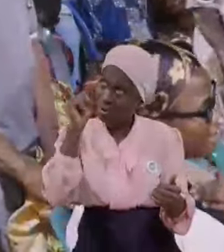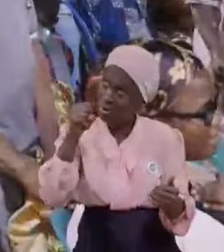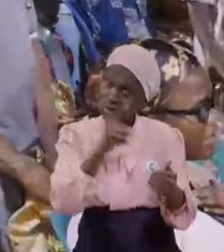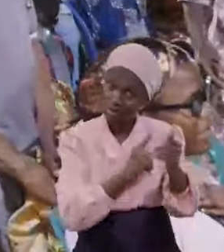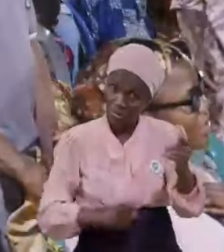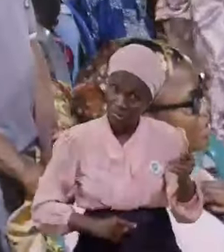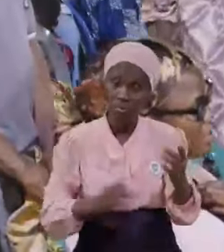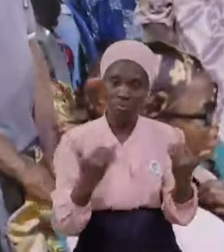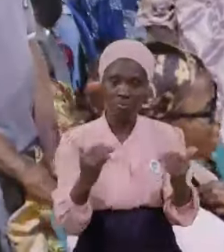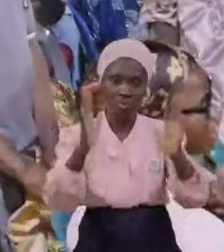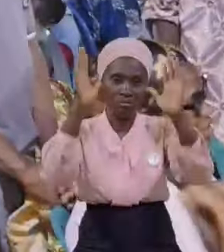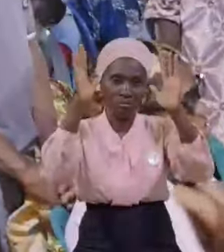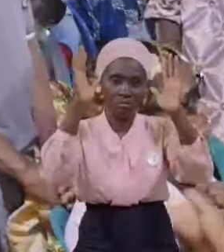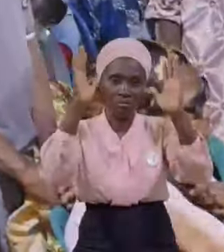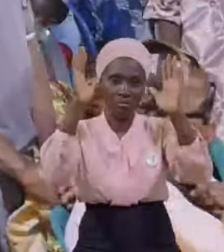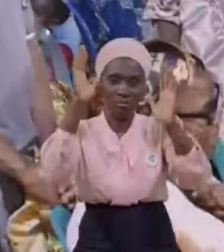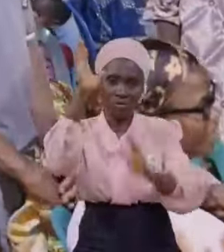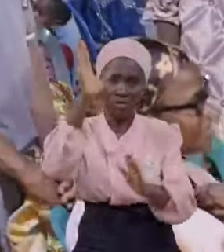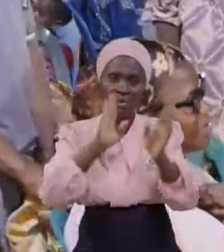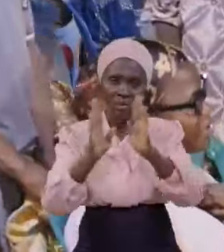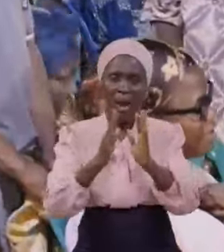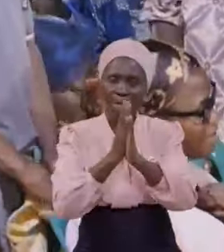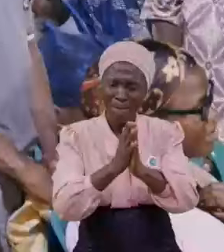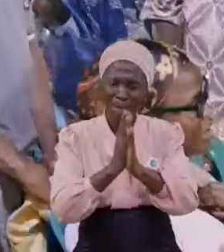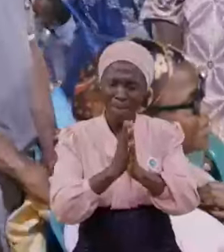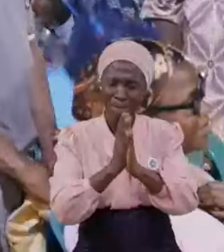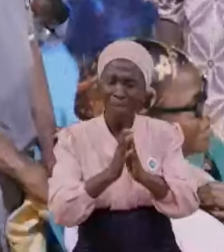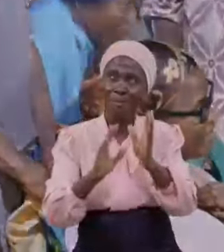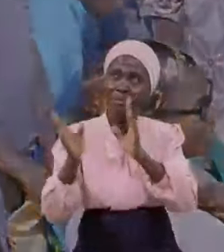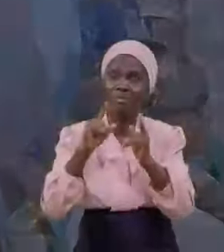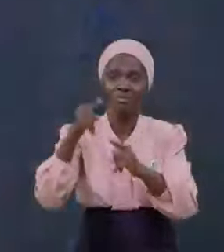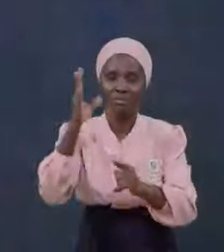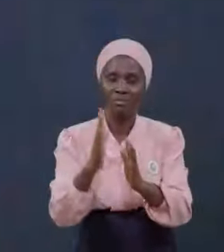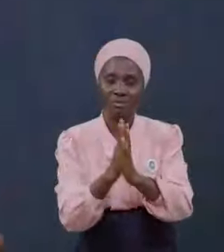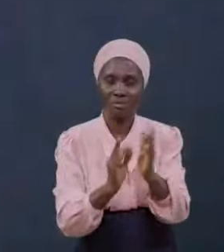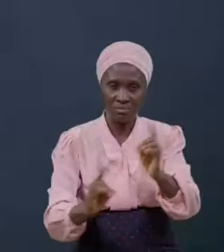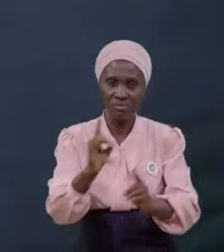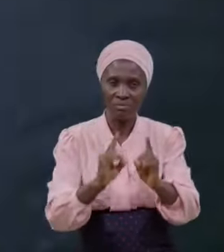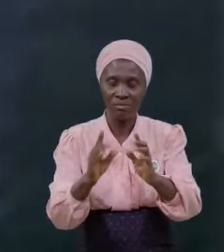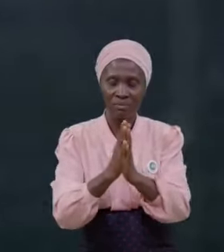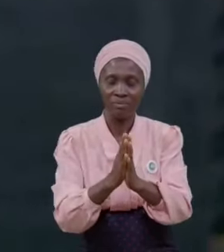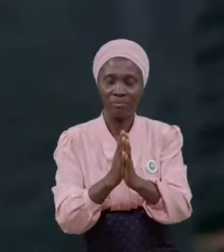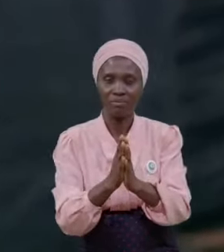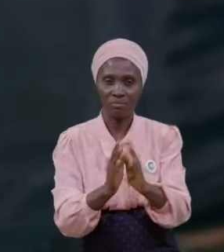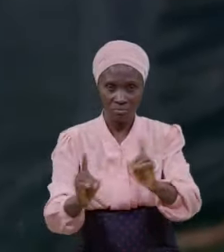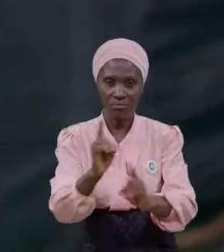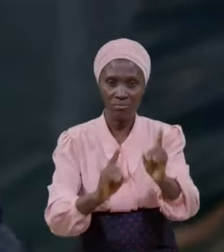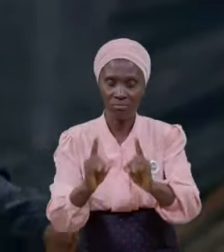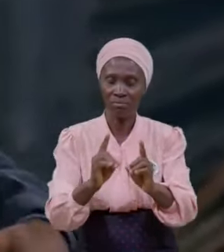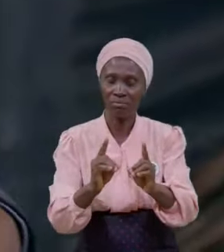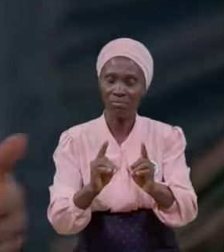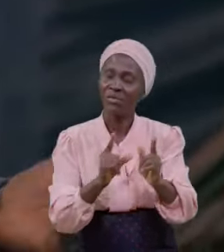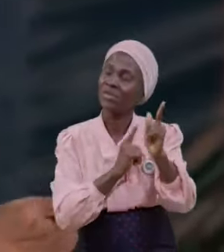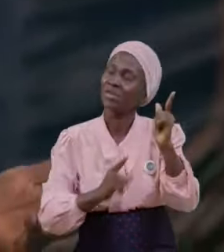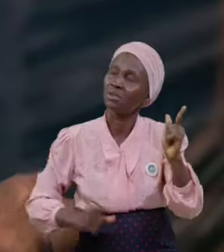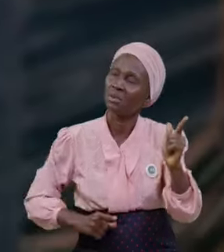and stand up wherever you are and say, Lord, I'm not going to gamble with my life. I'm not